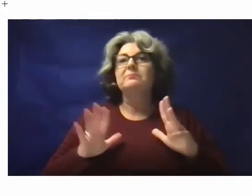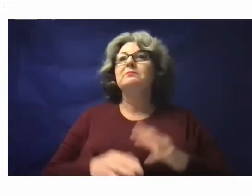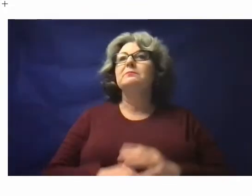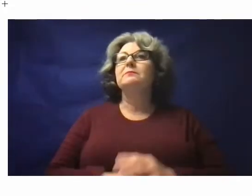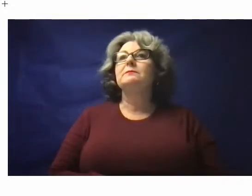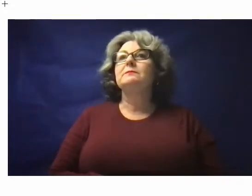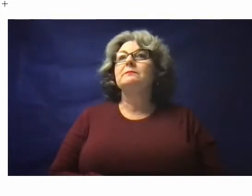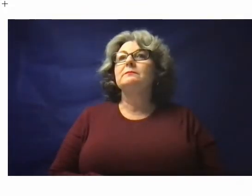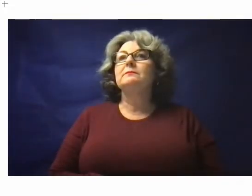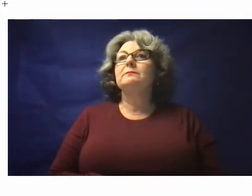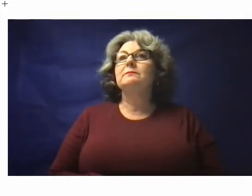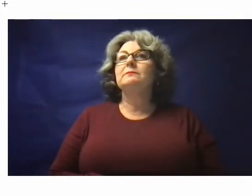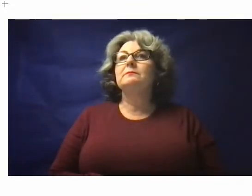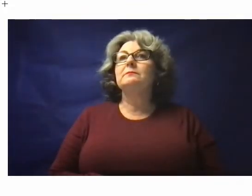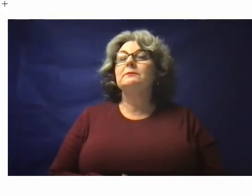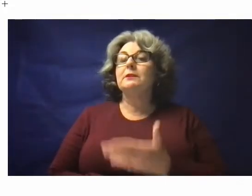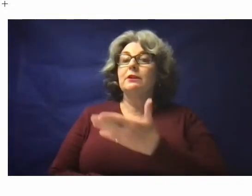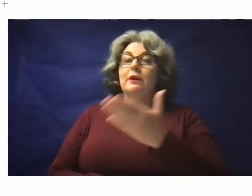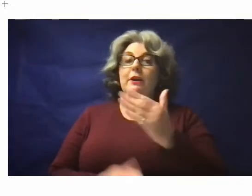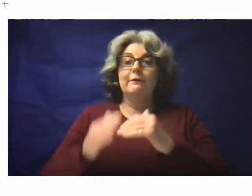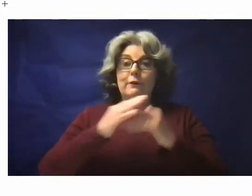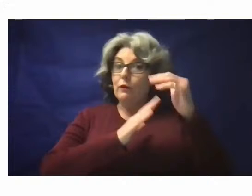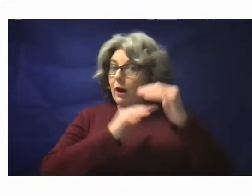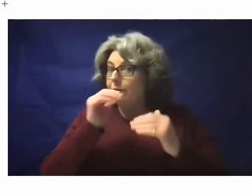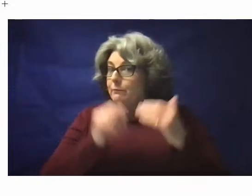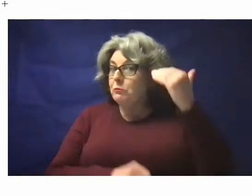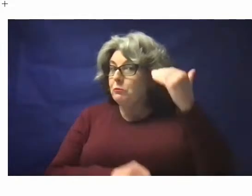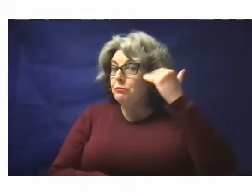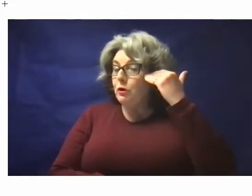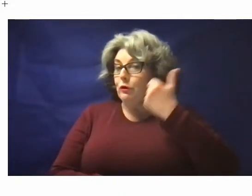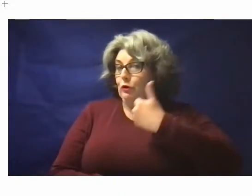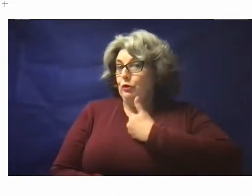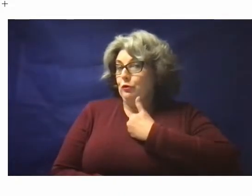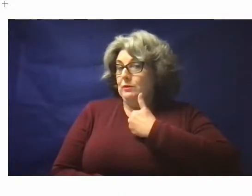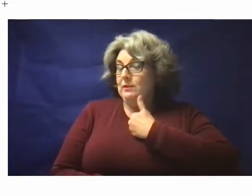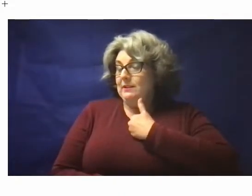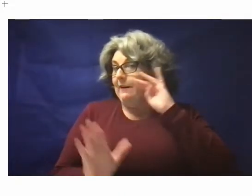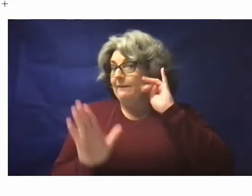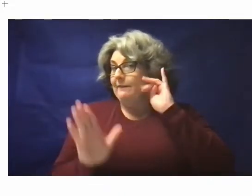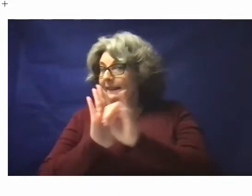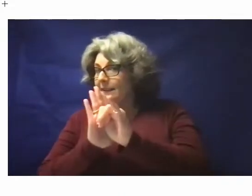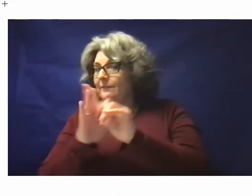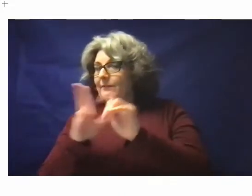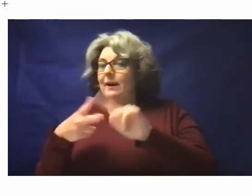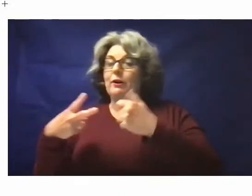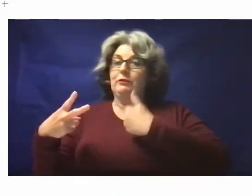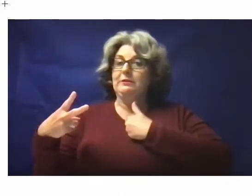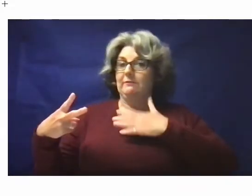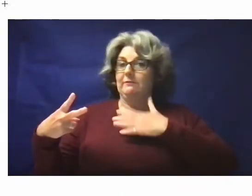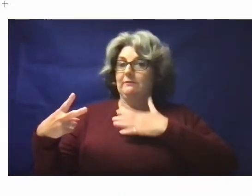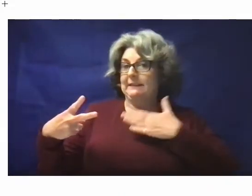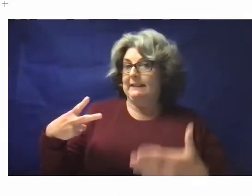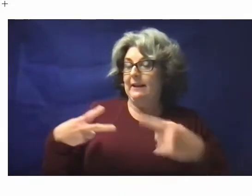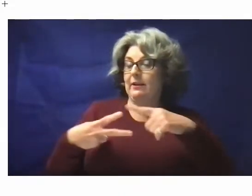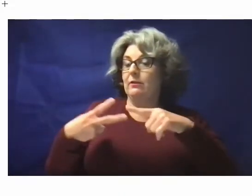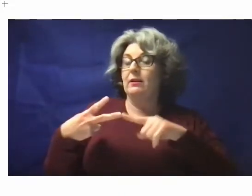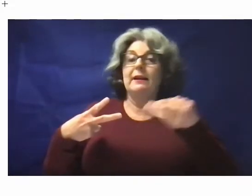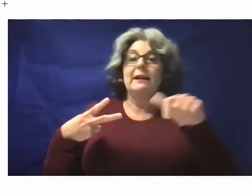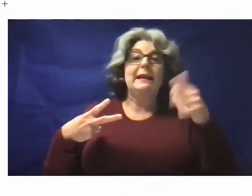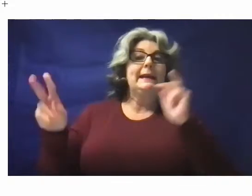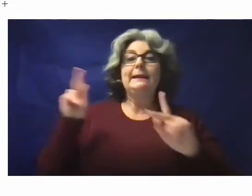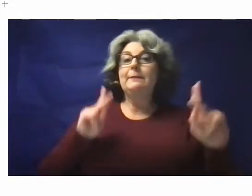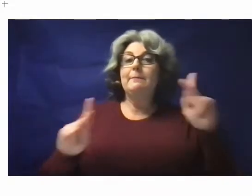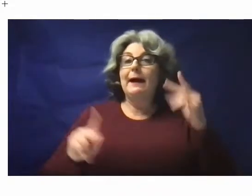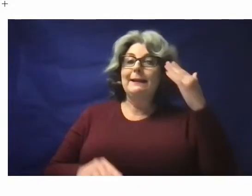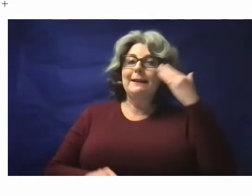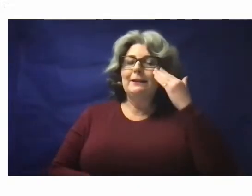of the comfort level there, knowing that once you self-declare or self-identify, that information isn't available to anyone in any